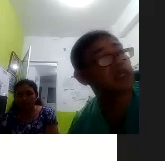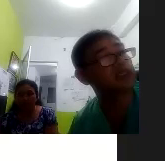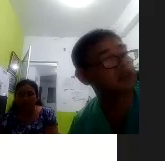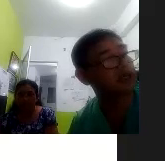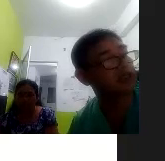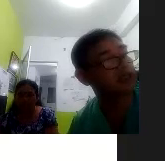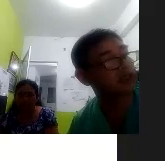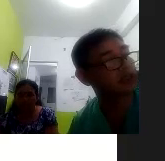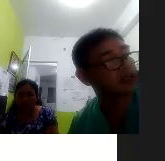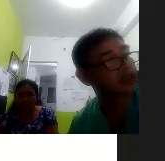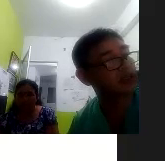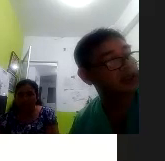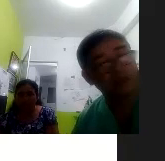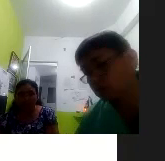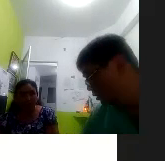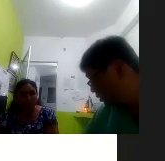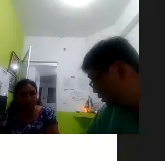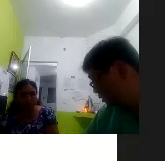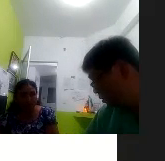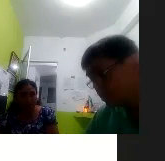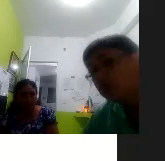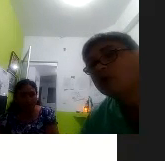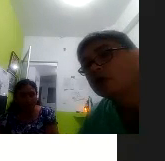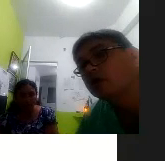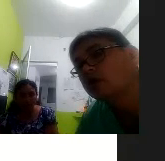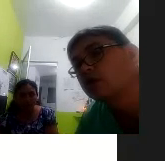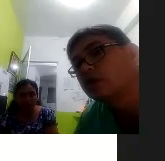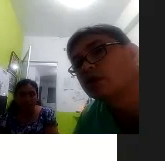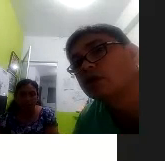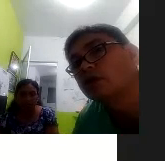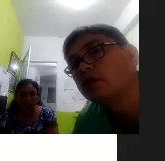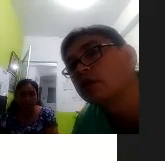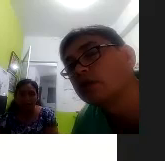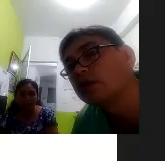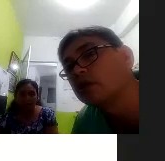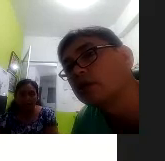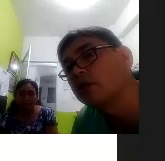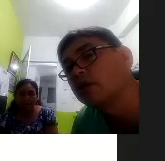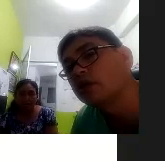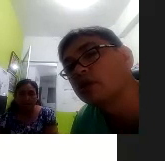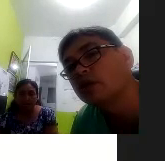Yes, that's right. Y And otra it does the same thing in cattle.